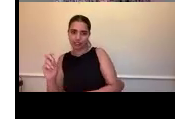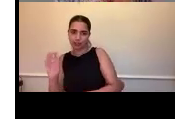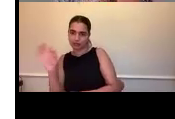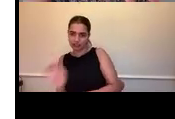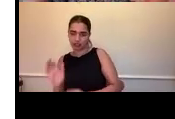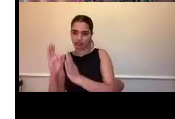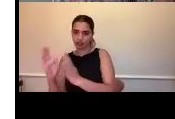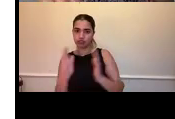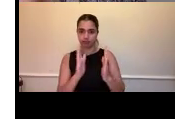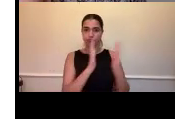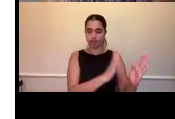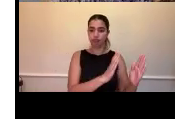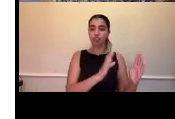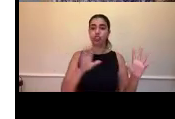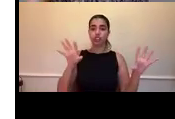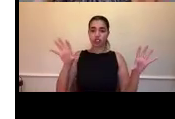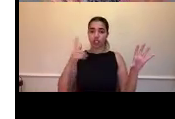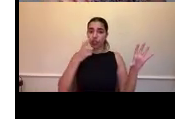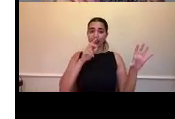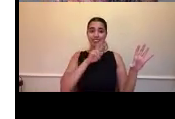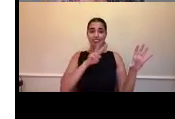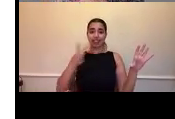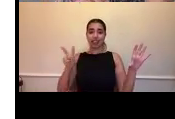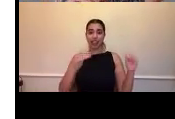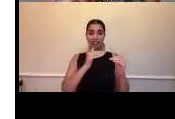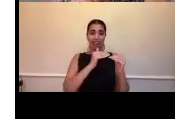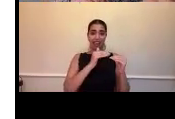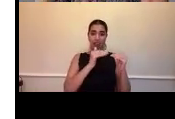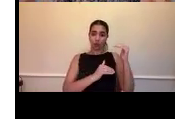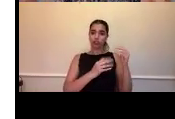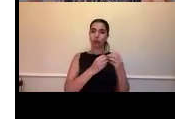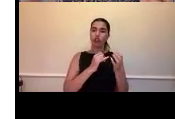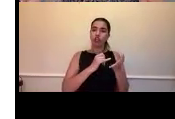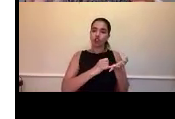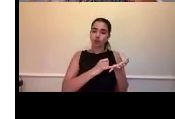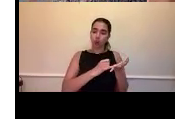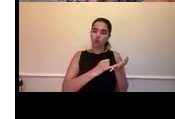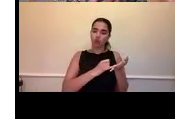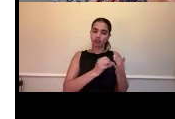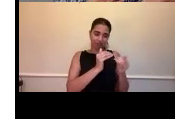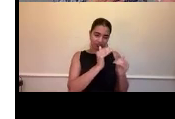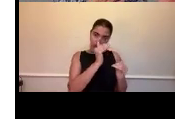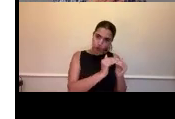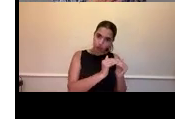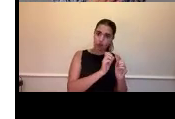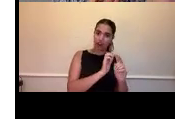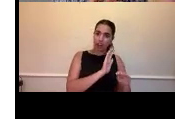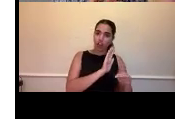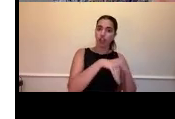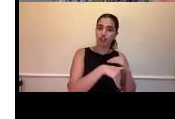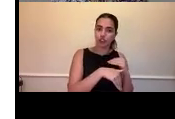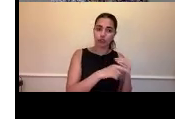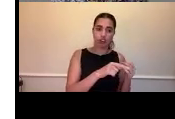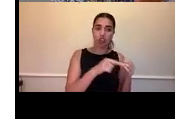is inequalities in terms of both shortfall and overshoot, with the poorest holding